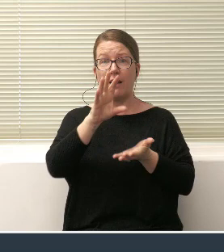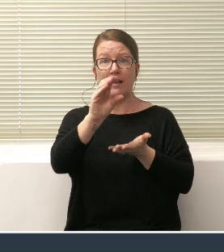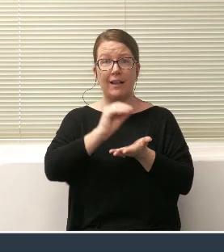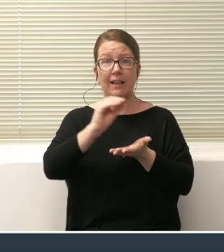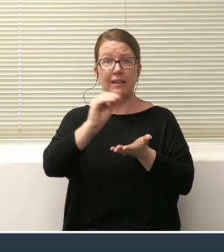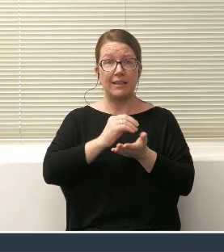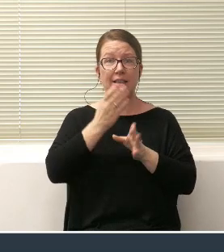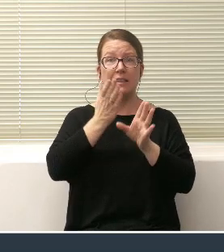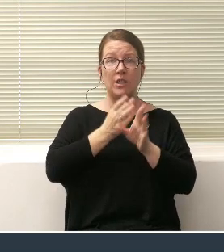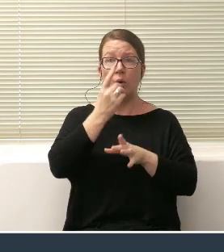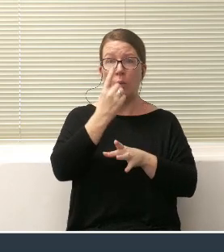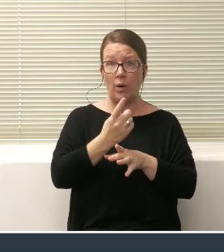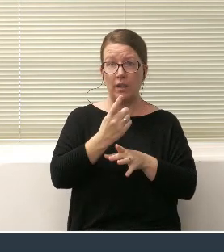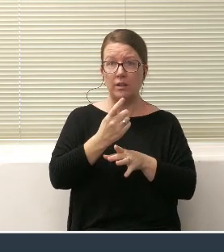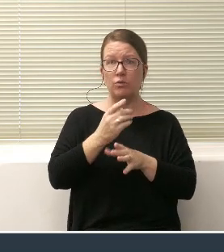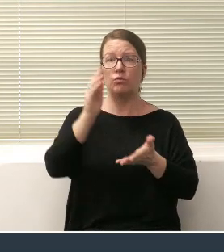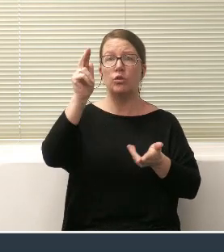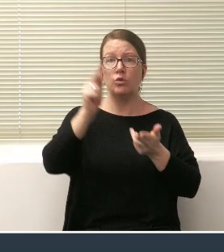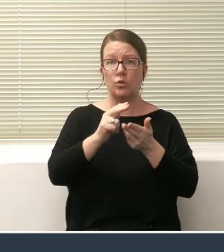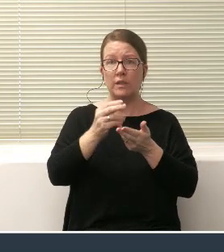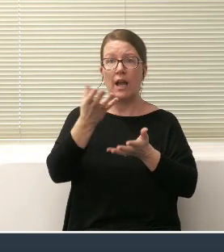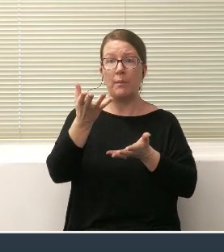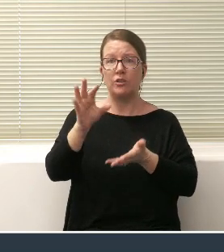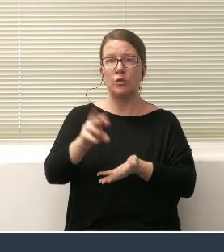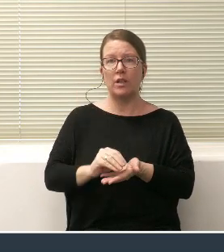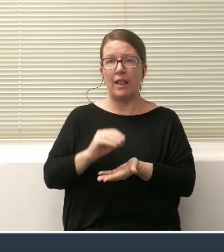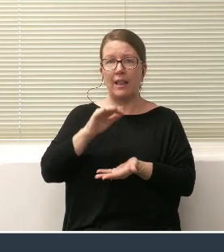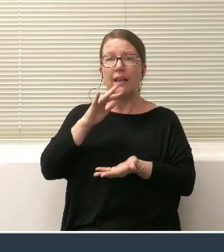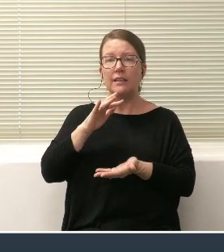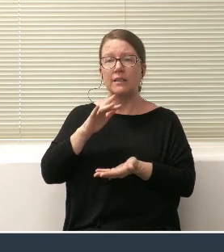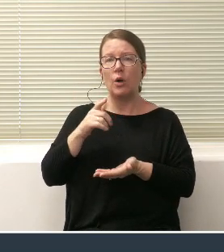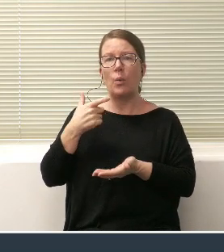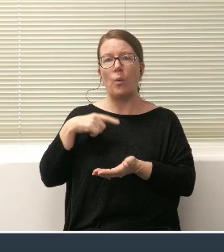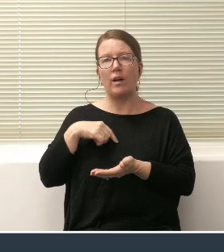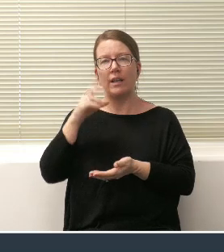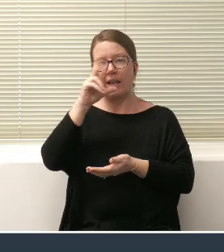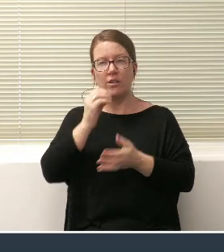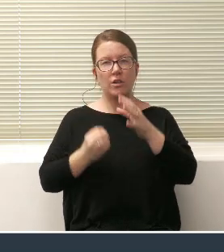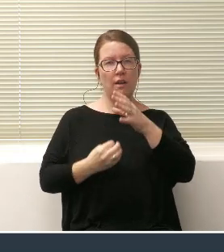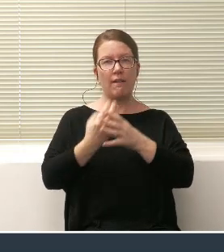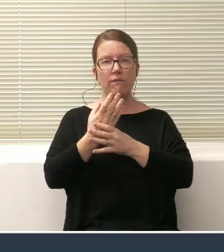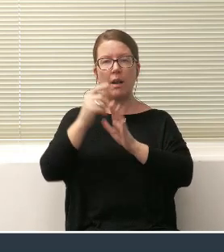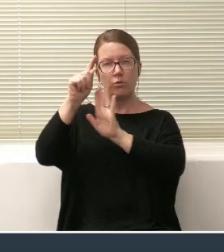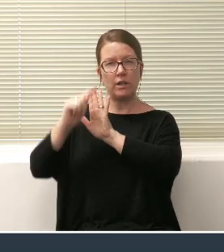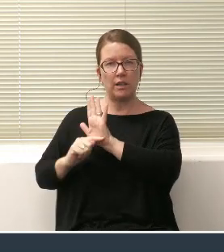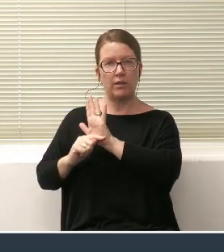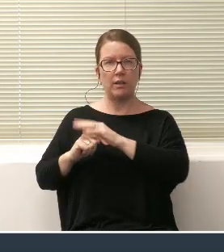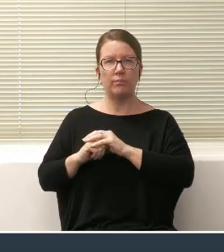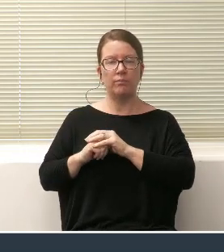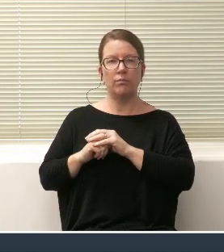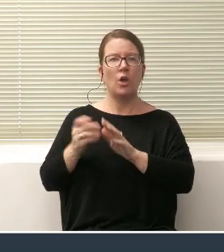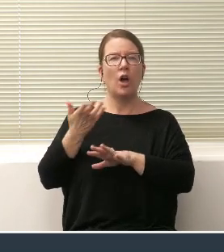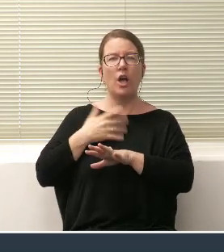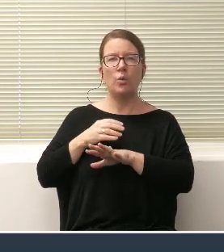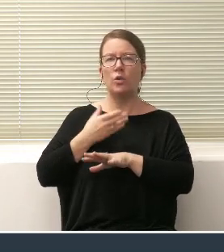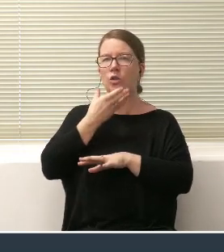to provide us with the time to develop that exact, as you've just said, rather than remaining with